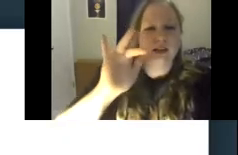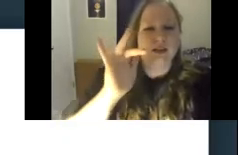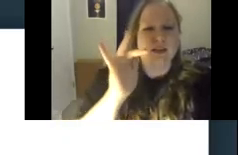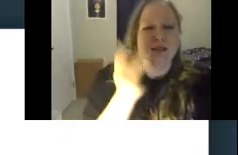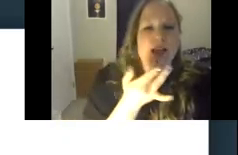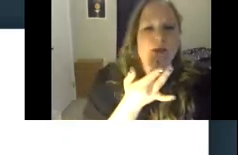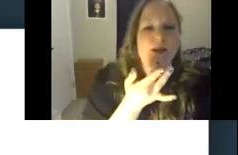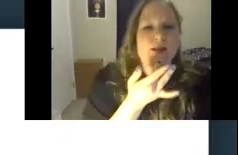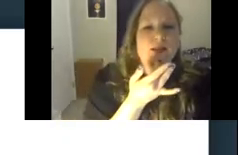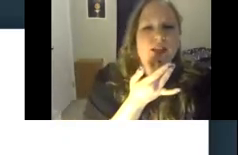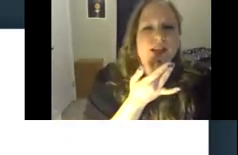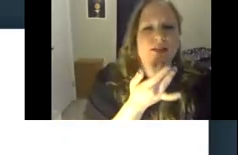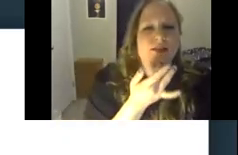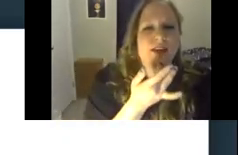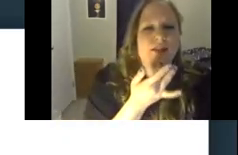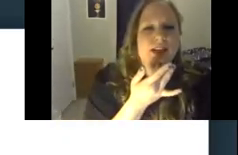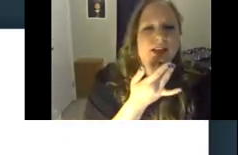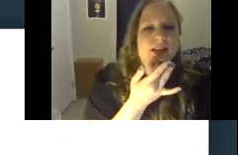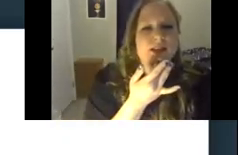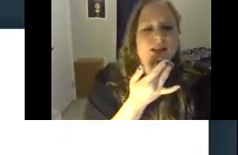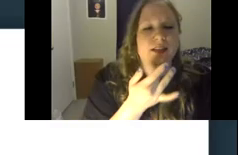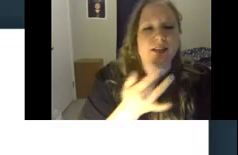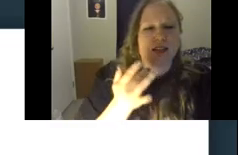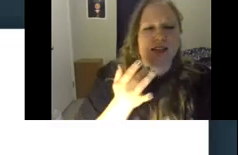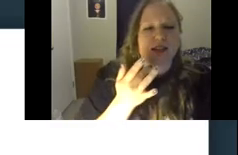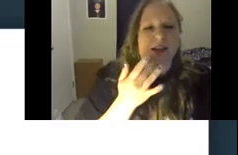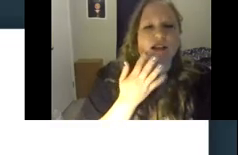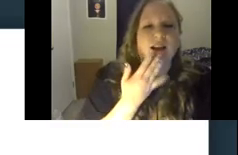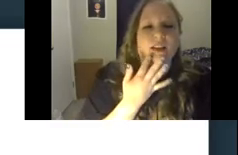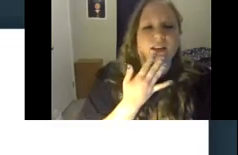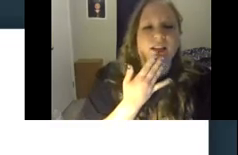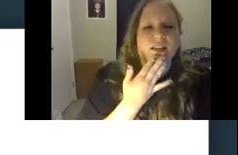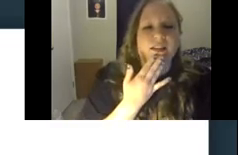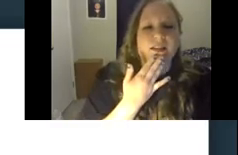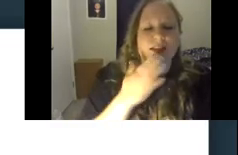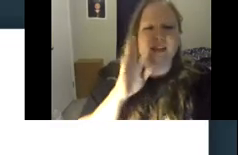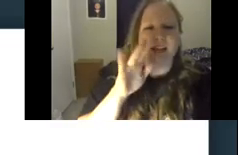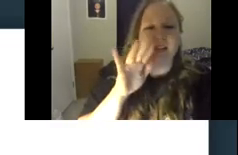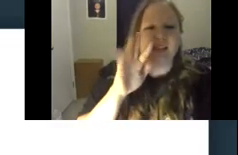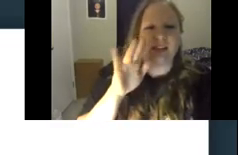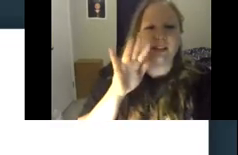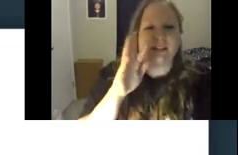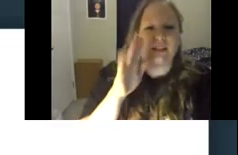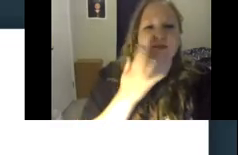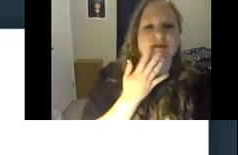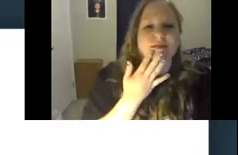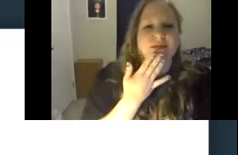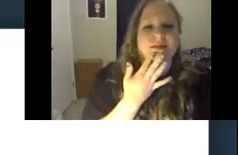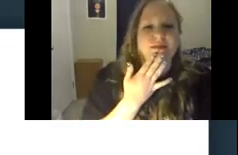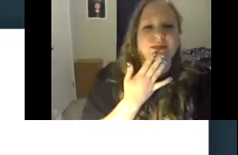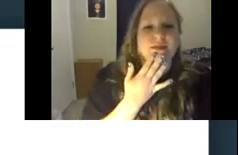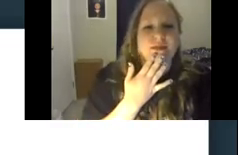finger tapping your chin, favorite, and then color, like,